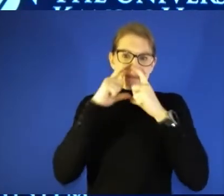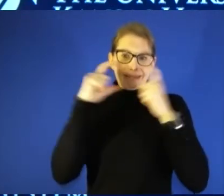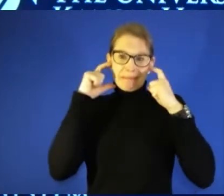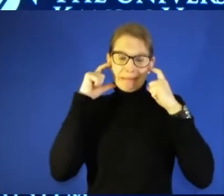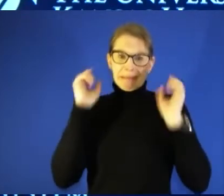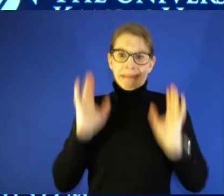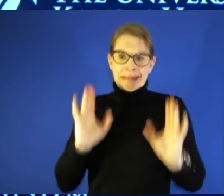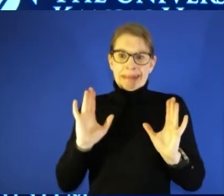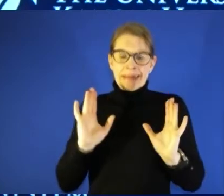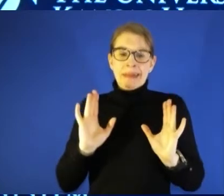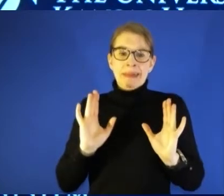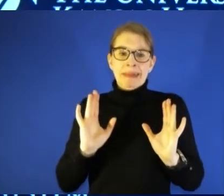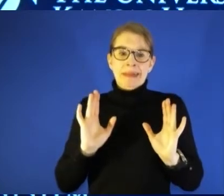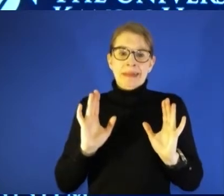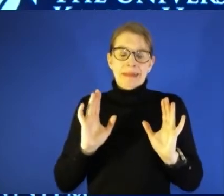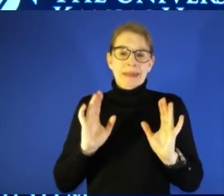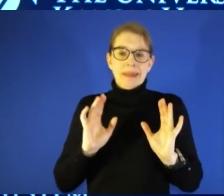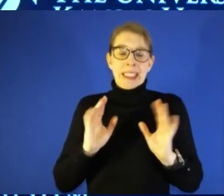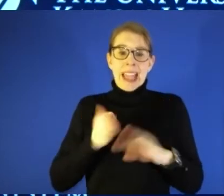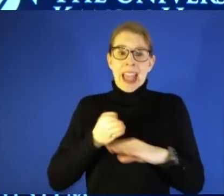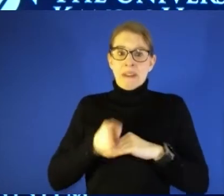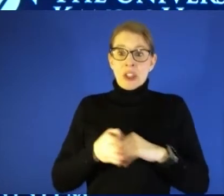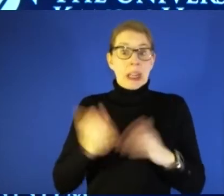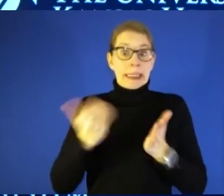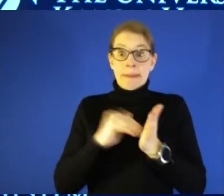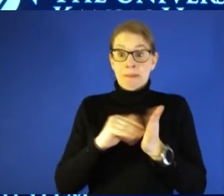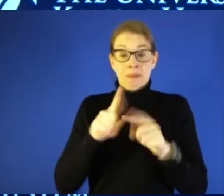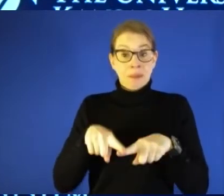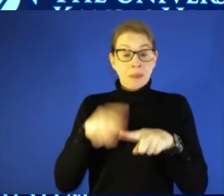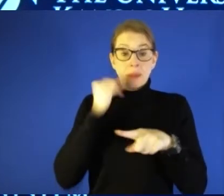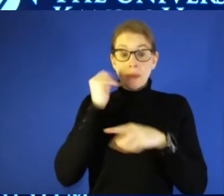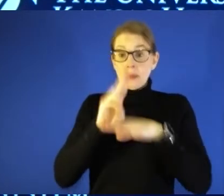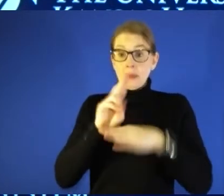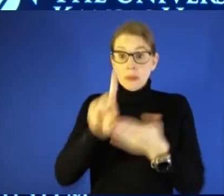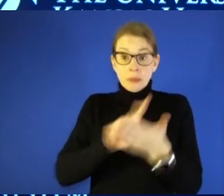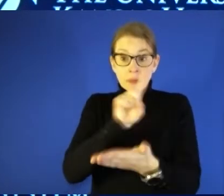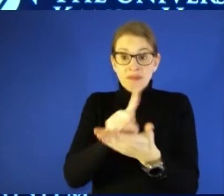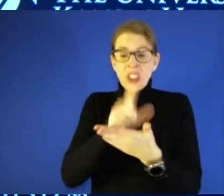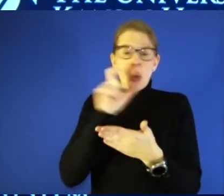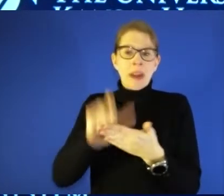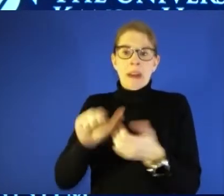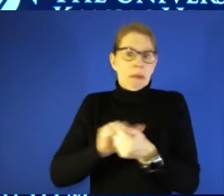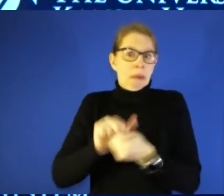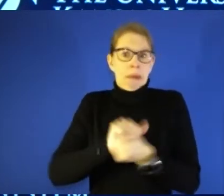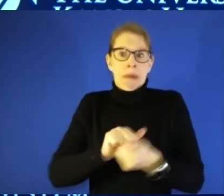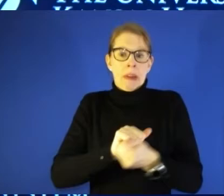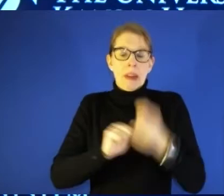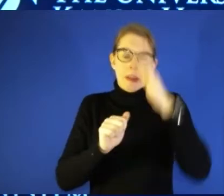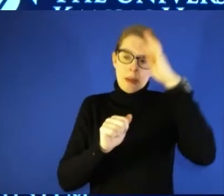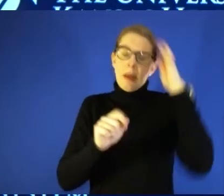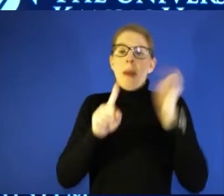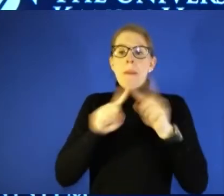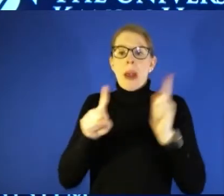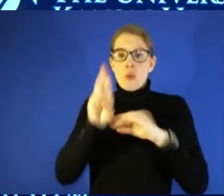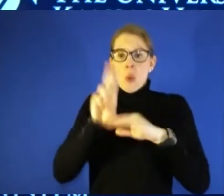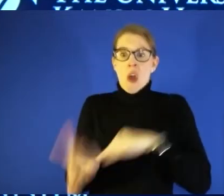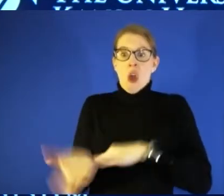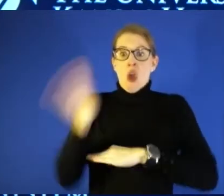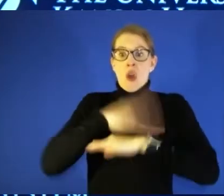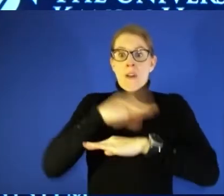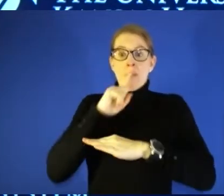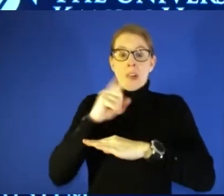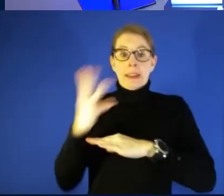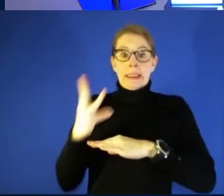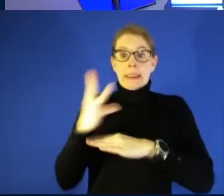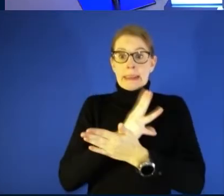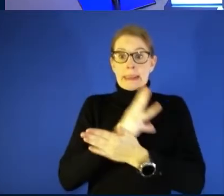habit of cleaning them, after, it again depends on if you wear it for 1 hour, you probably don't need to go and launder it. But if you've worn it all day for 6 days, you probably